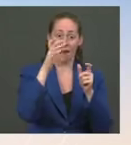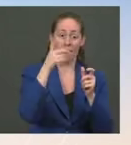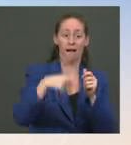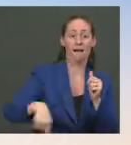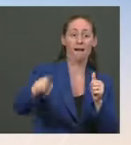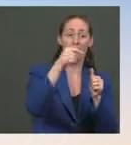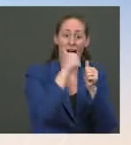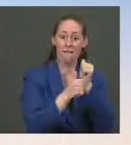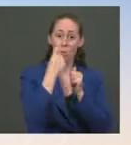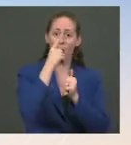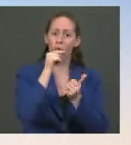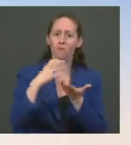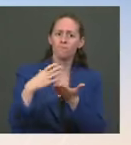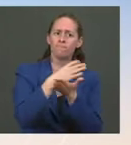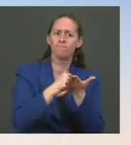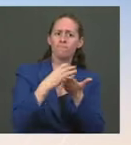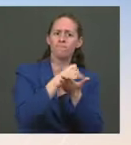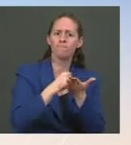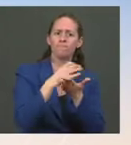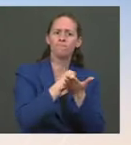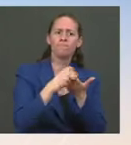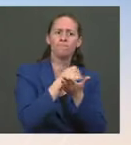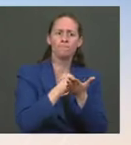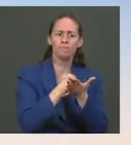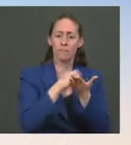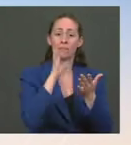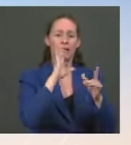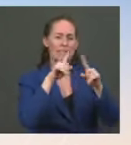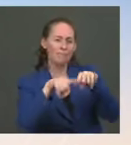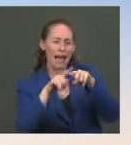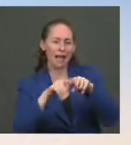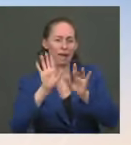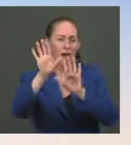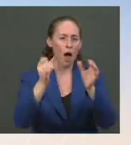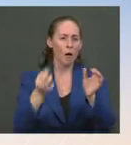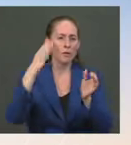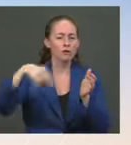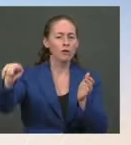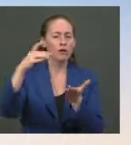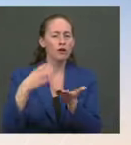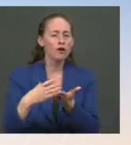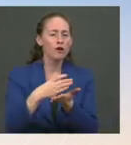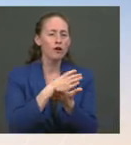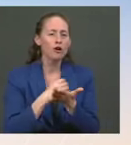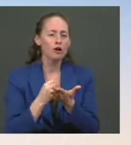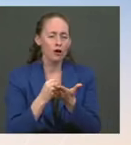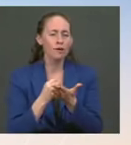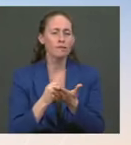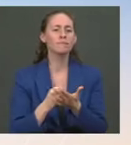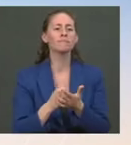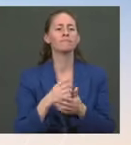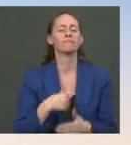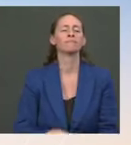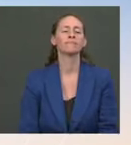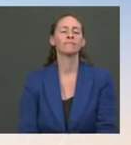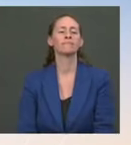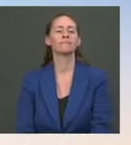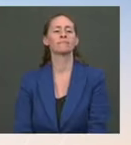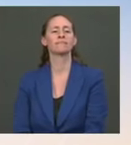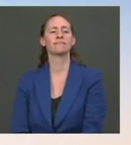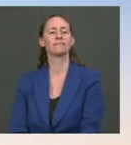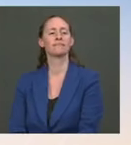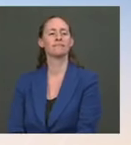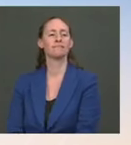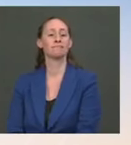income requirements for a variety of components. So there are some who have proposed that. Obviously, the president, there are components, as you can see from his